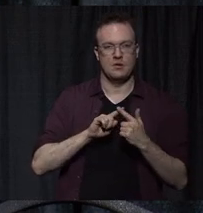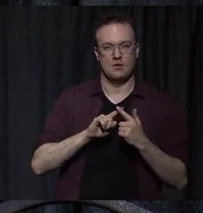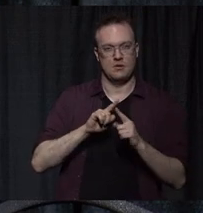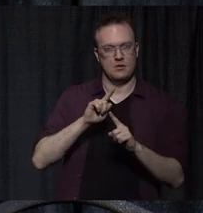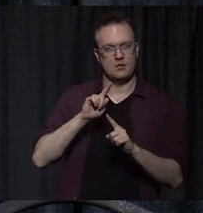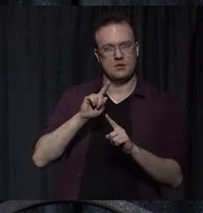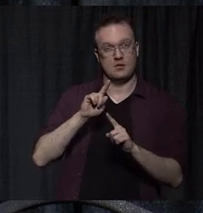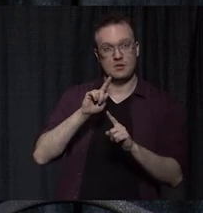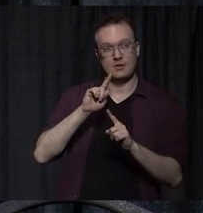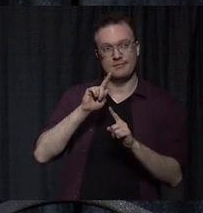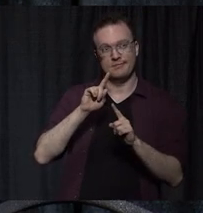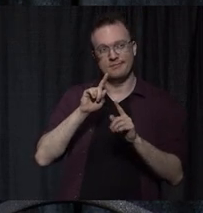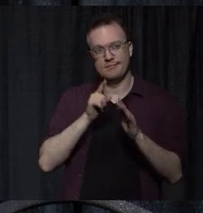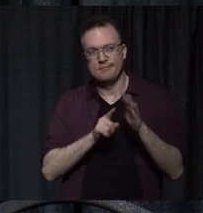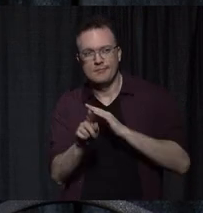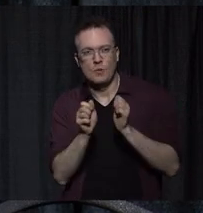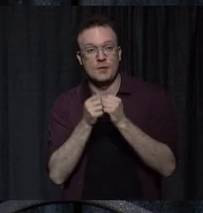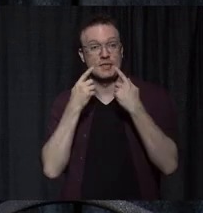success, let's say,